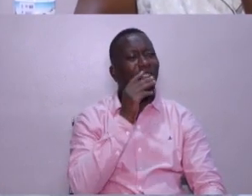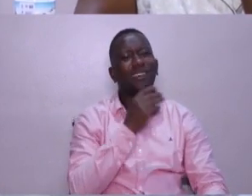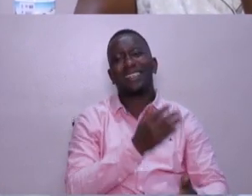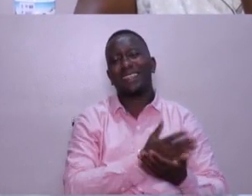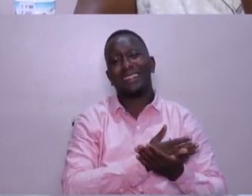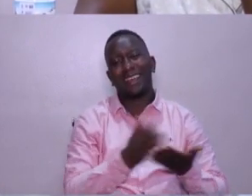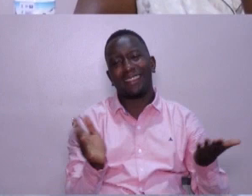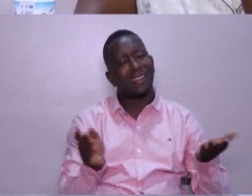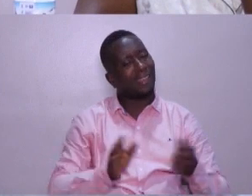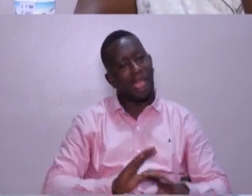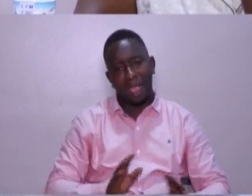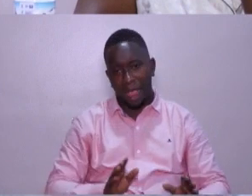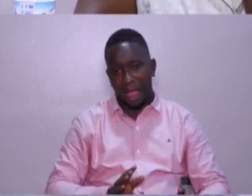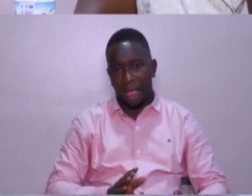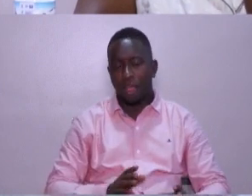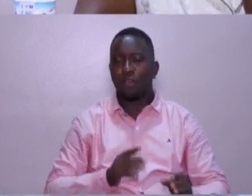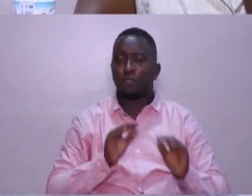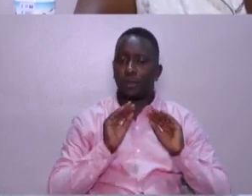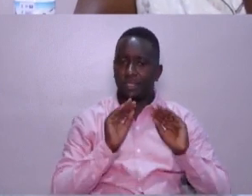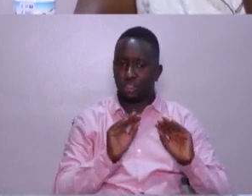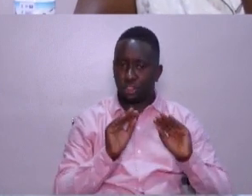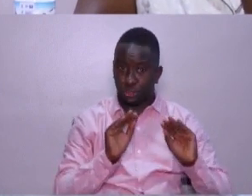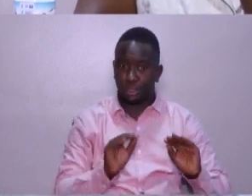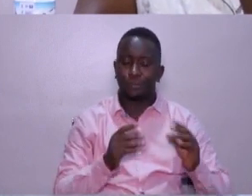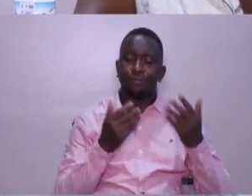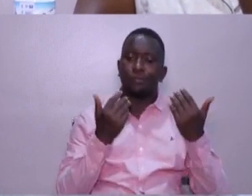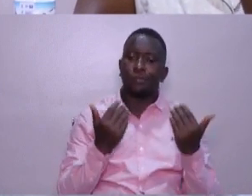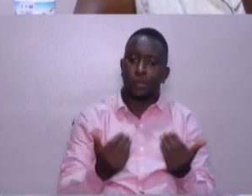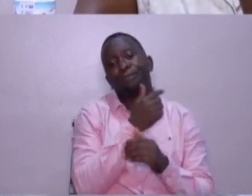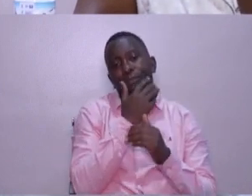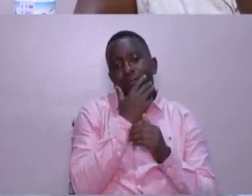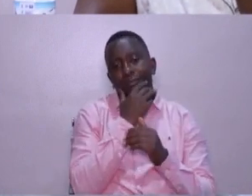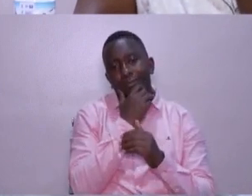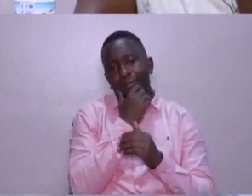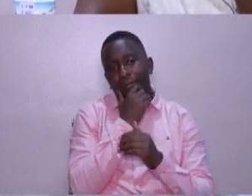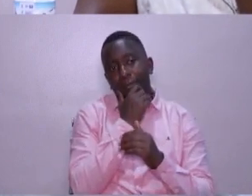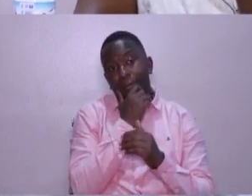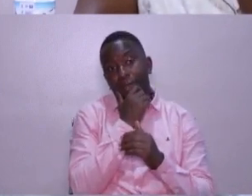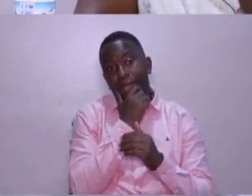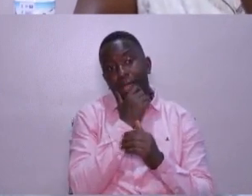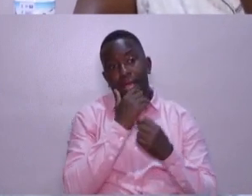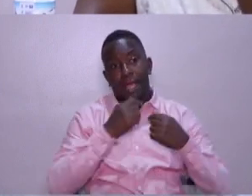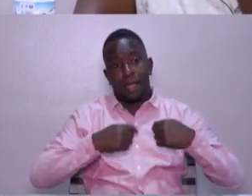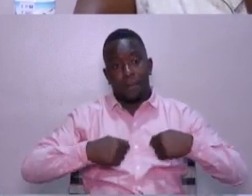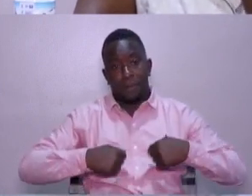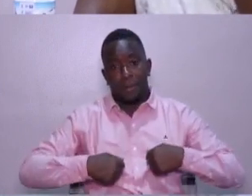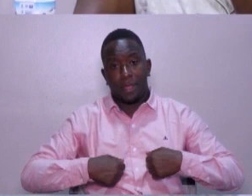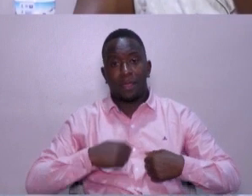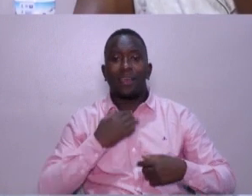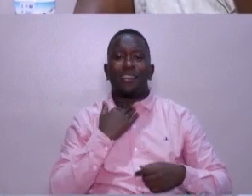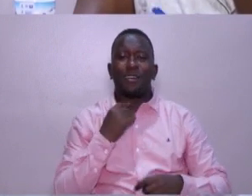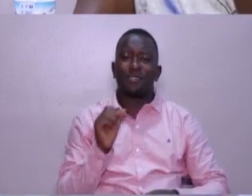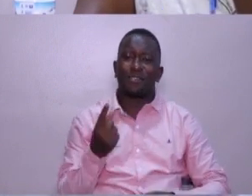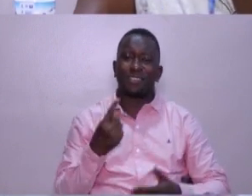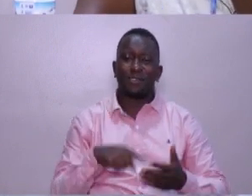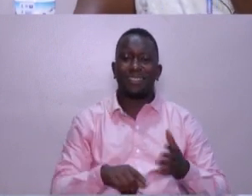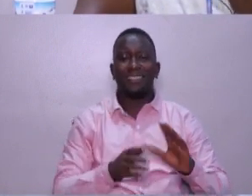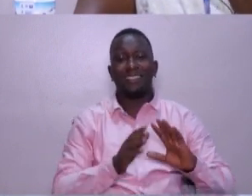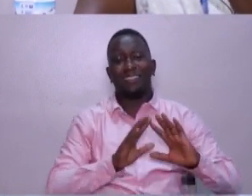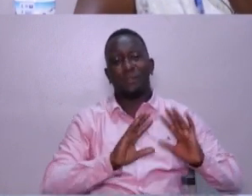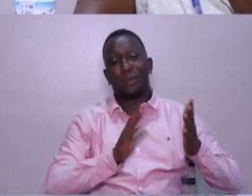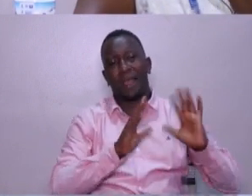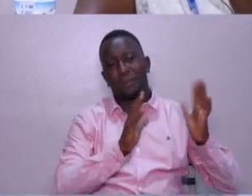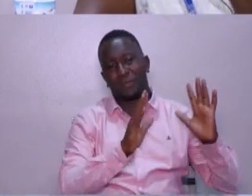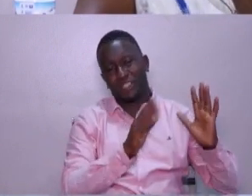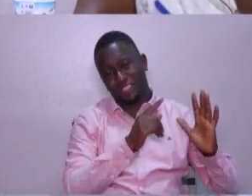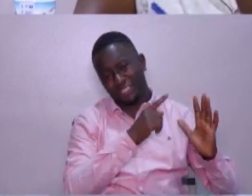no value. Okay, so I wanted to appreciate the fellow